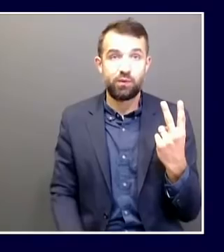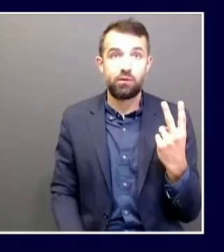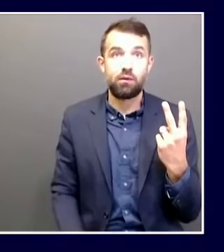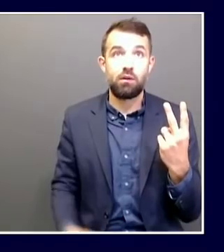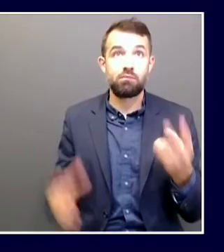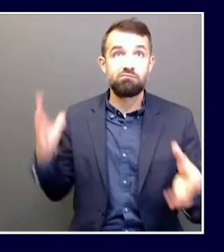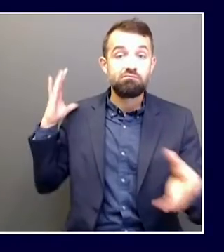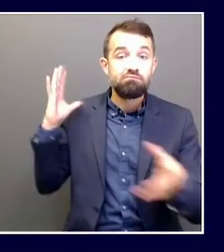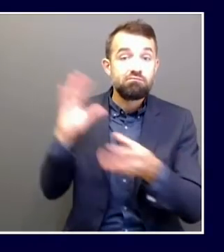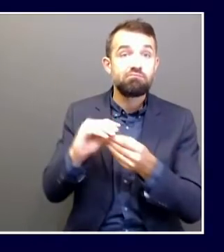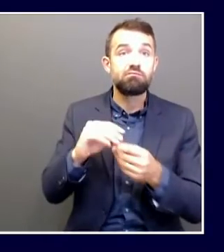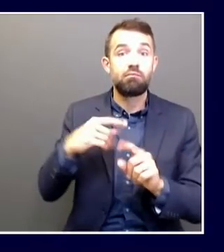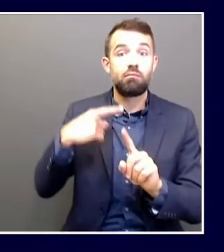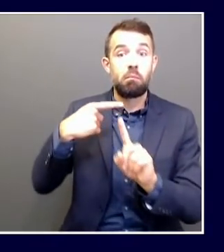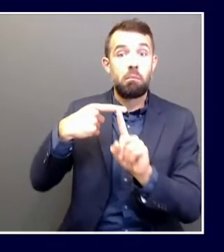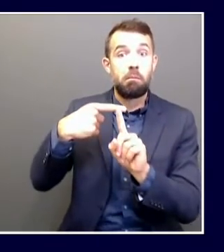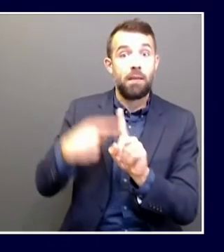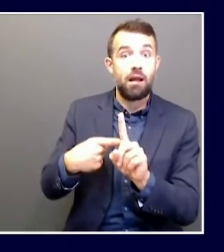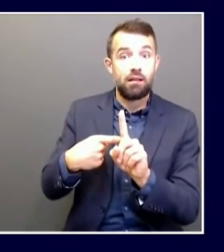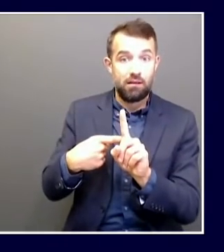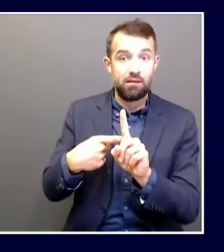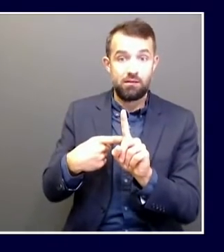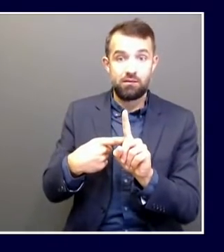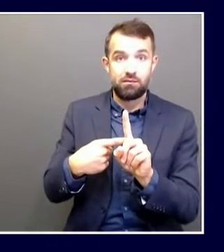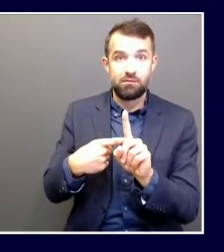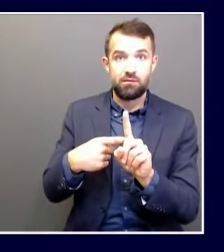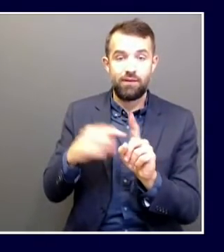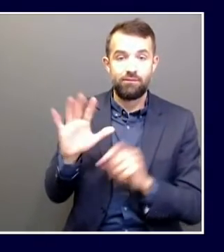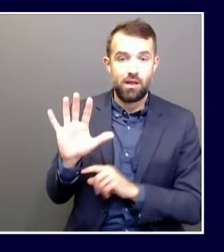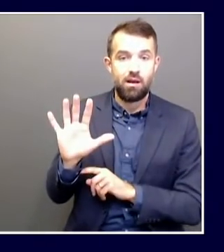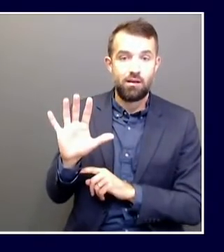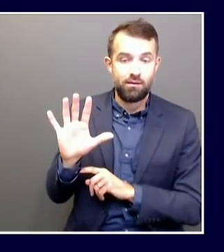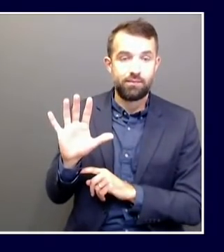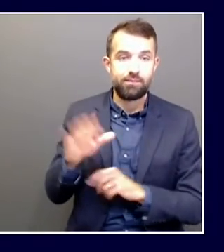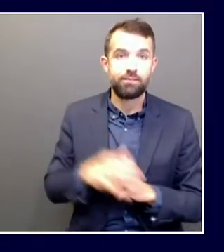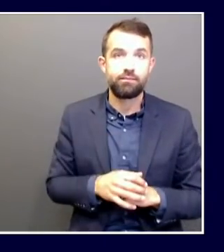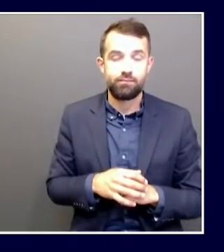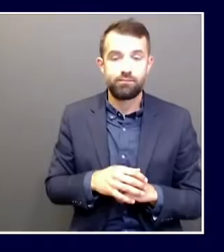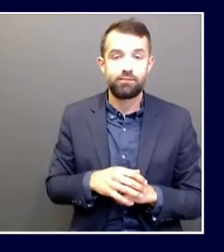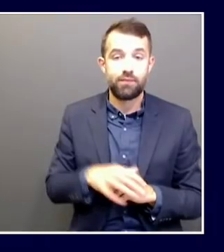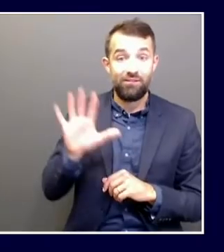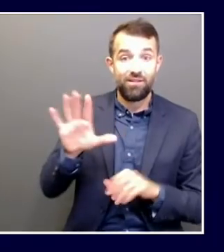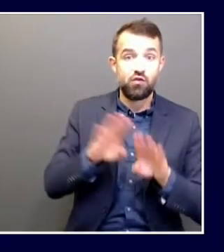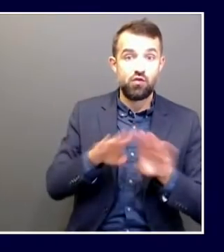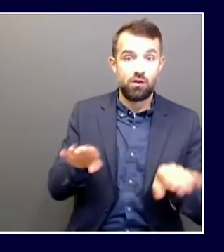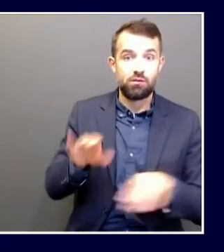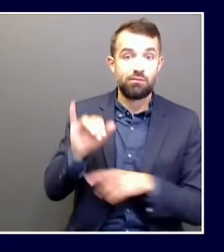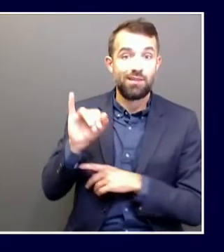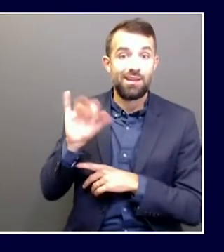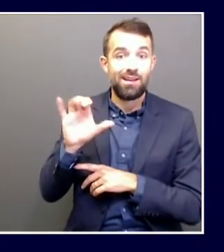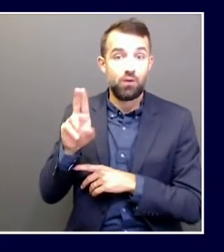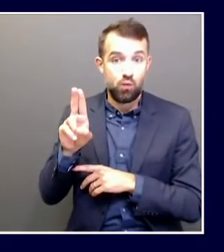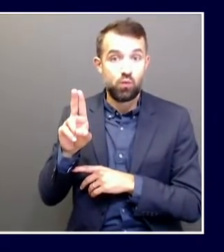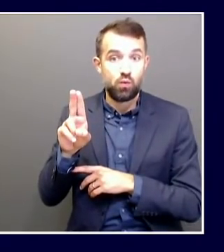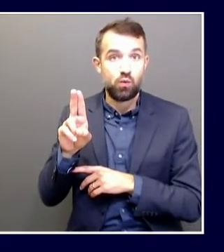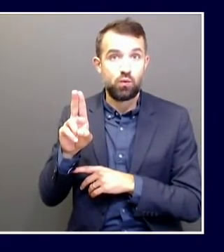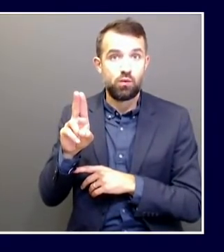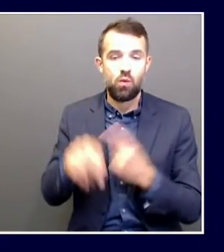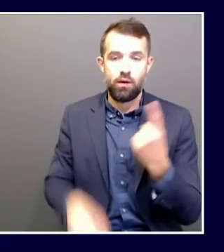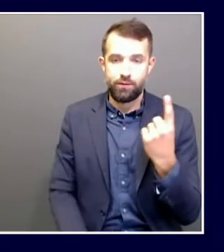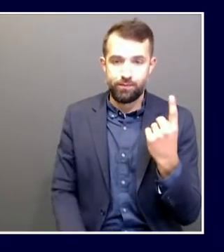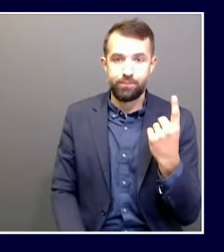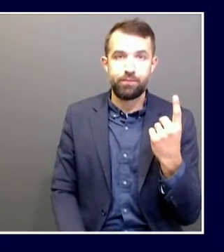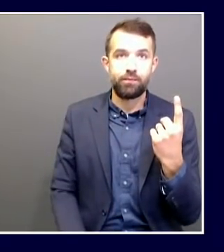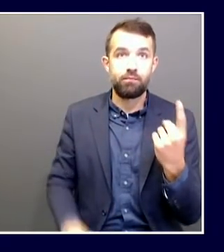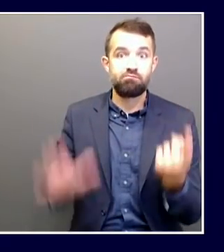5. And in terms of ICU breakdowns, we've had 1 child in the past 30 days who